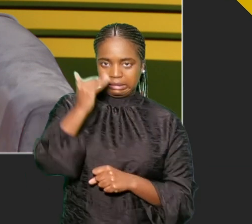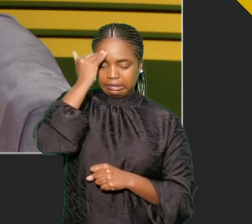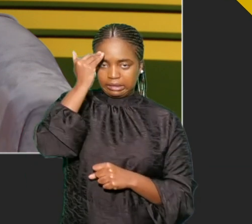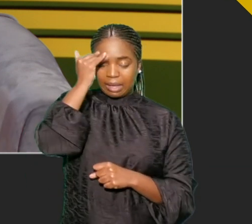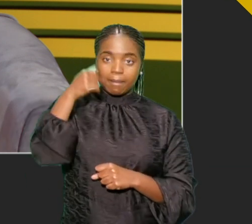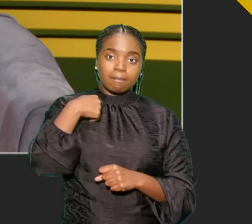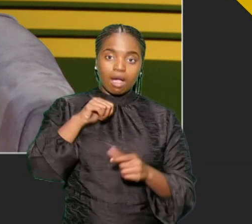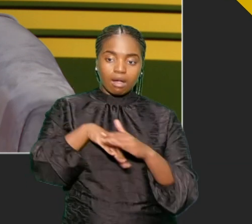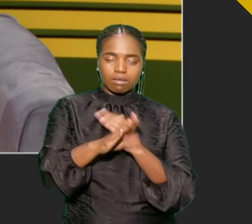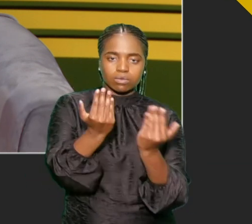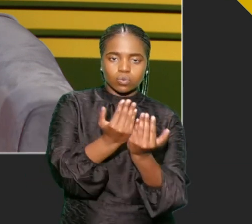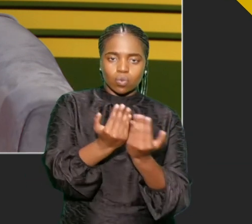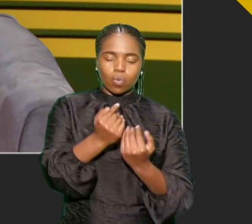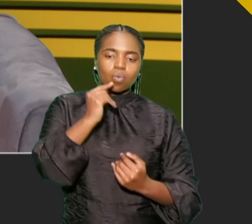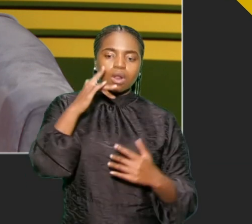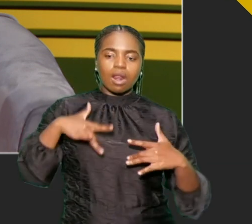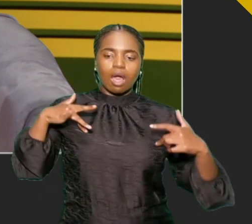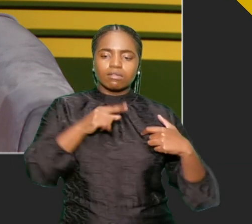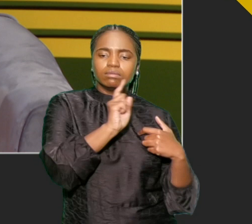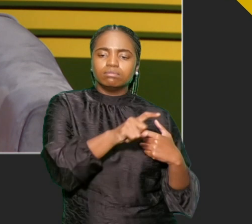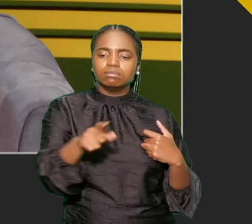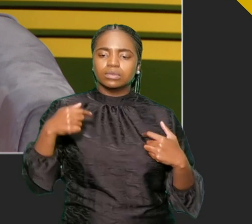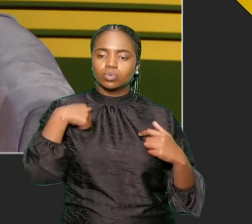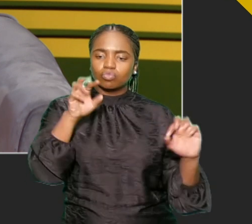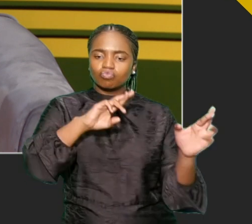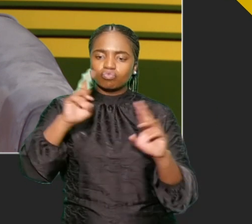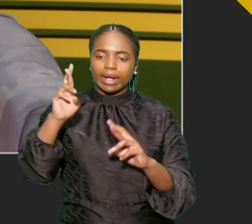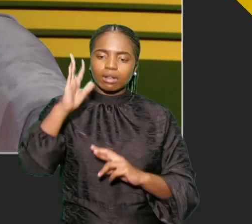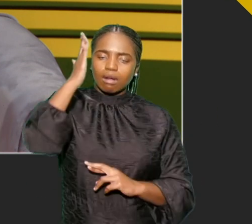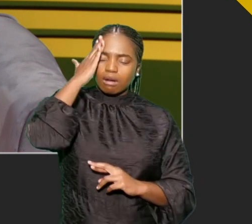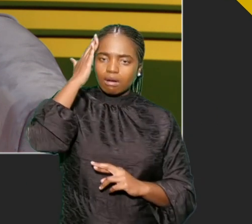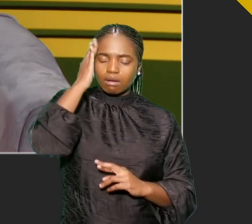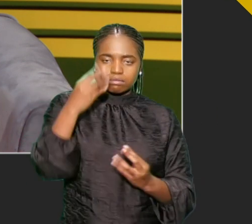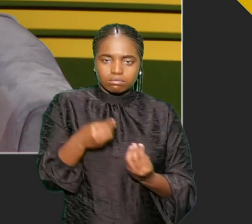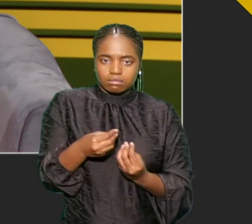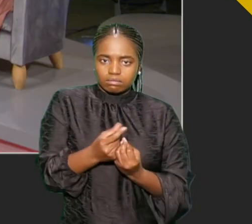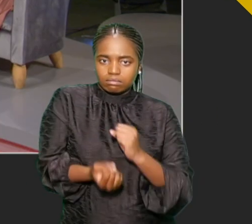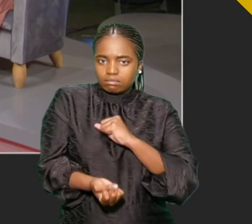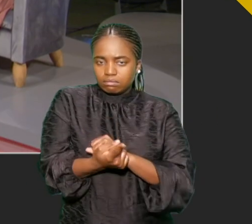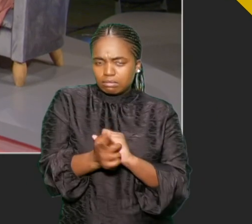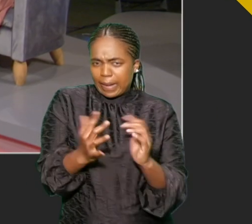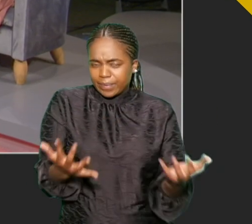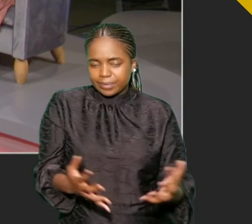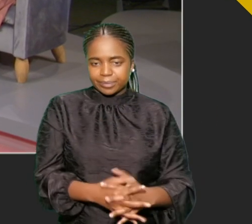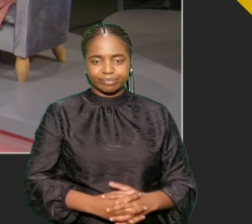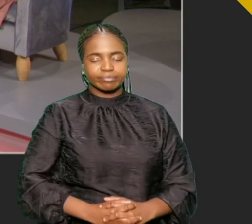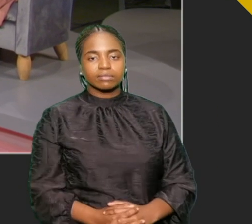our exposure to different lives really prepares us for dealing with crises?